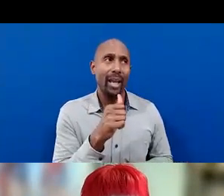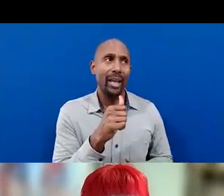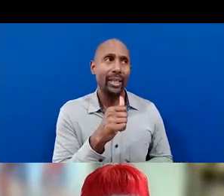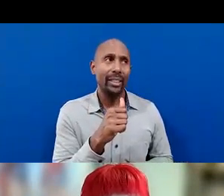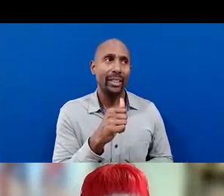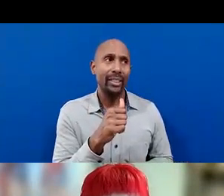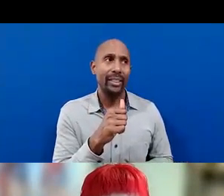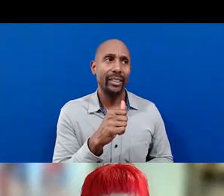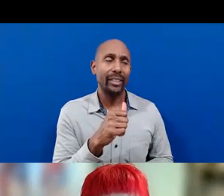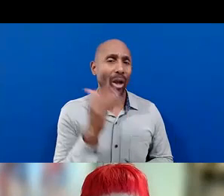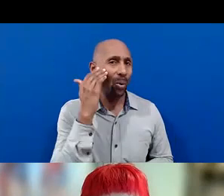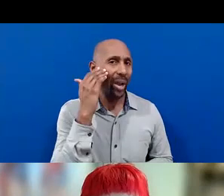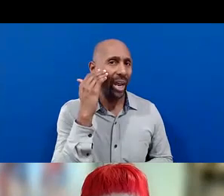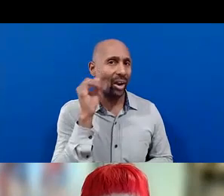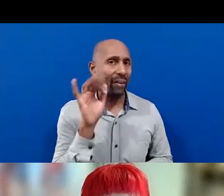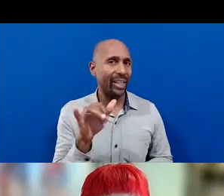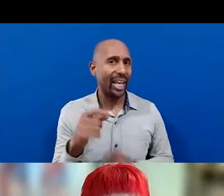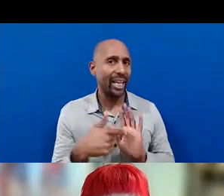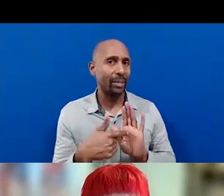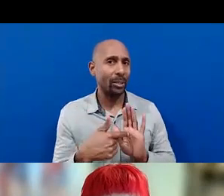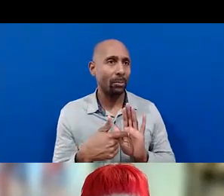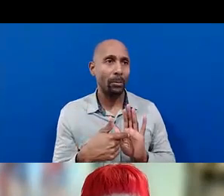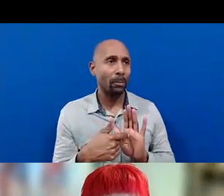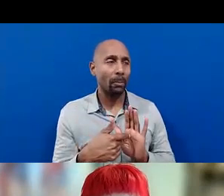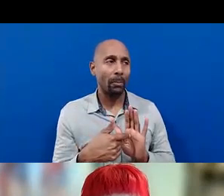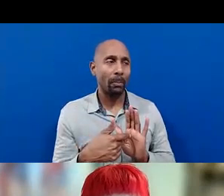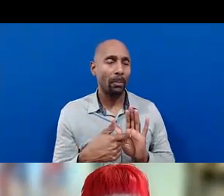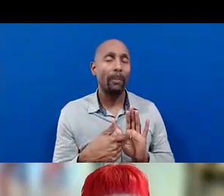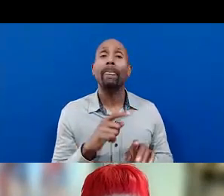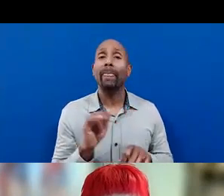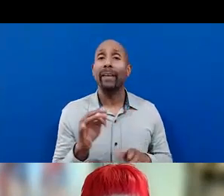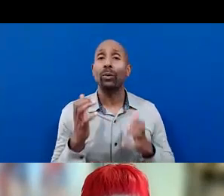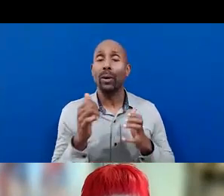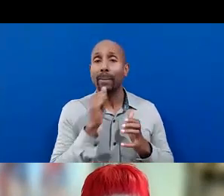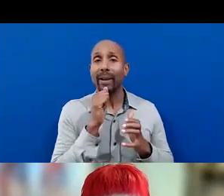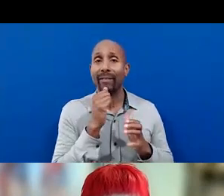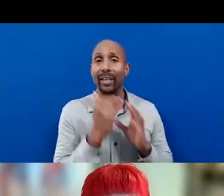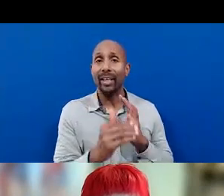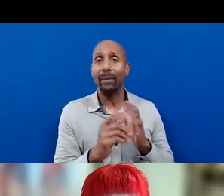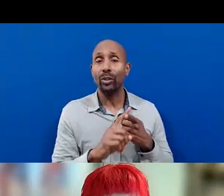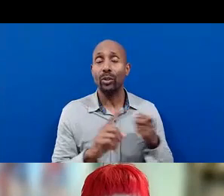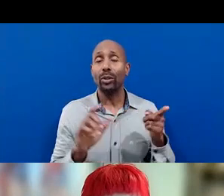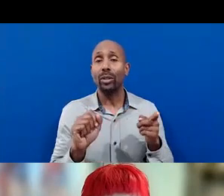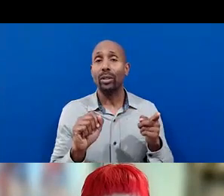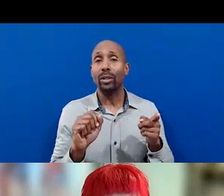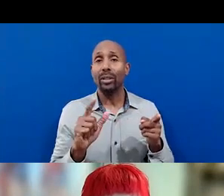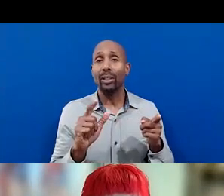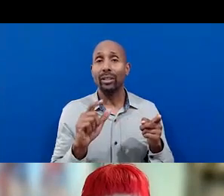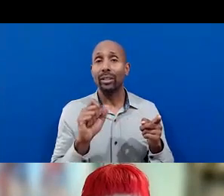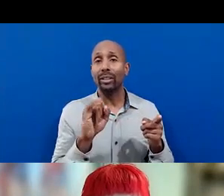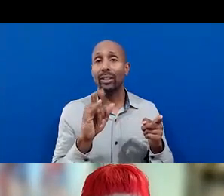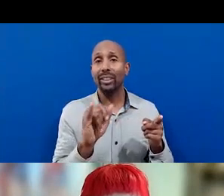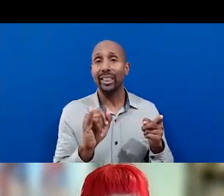And if you want to privately email Sealy, I can send that